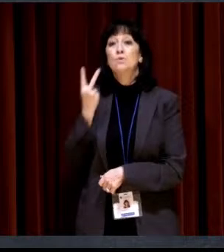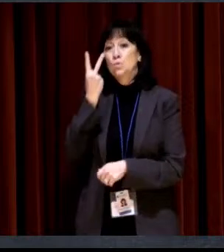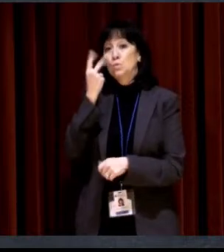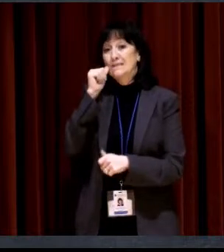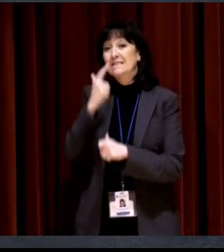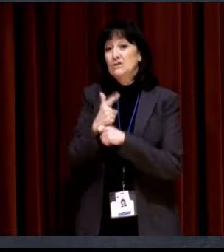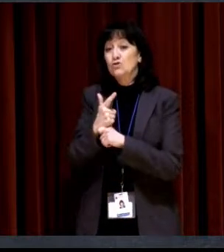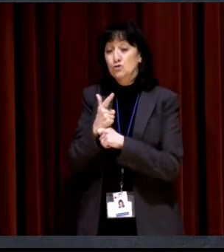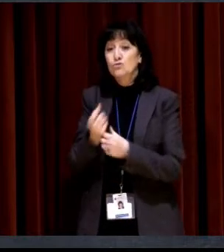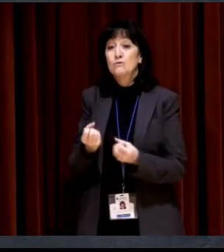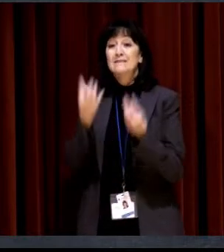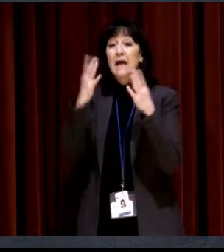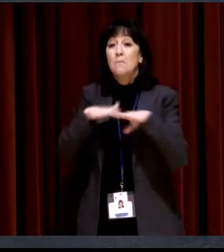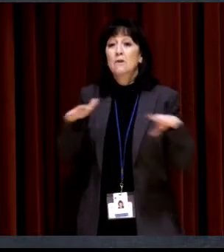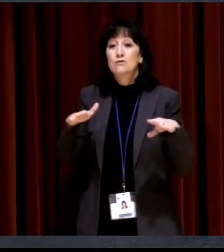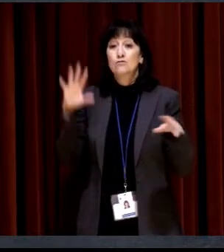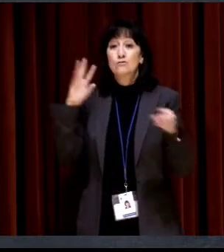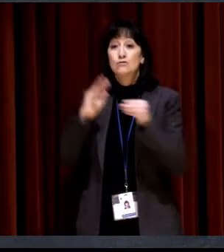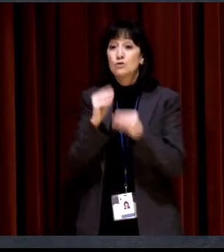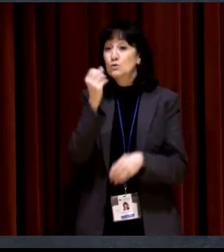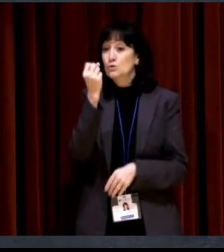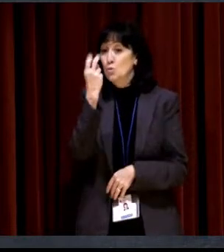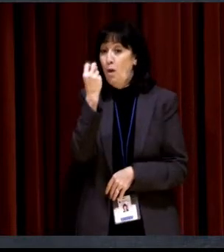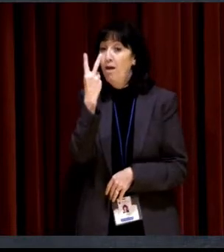and I still live in Claymont.